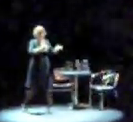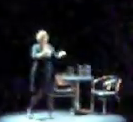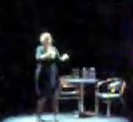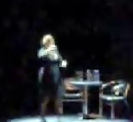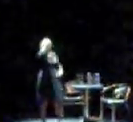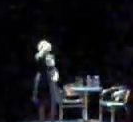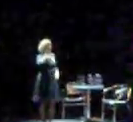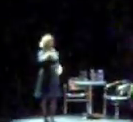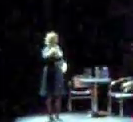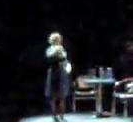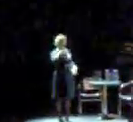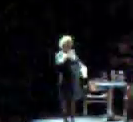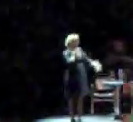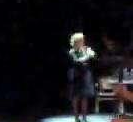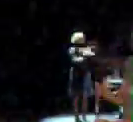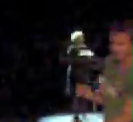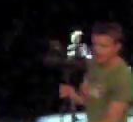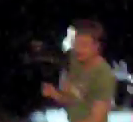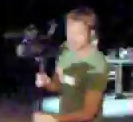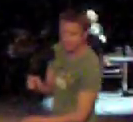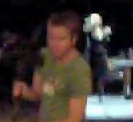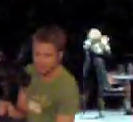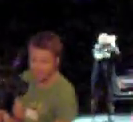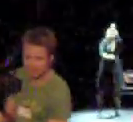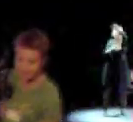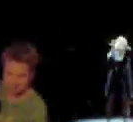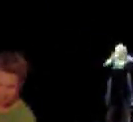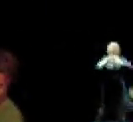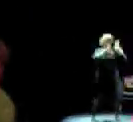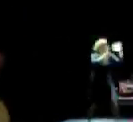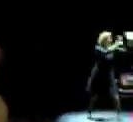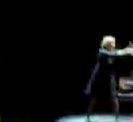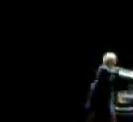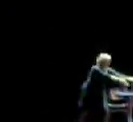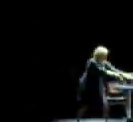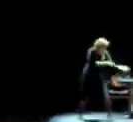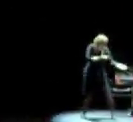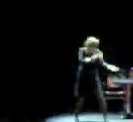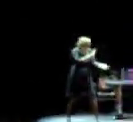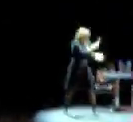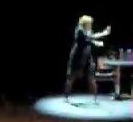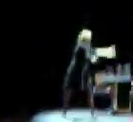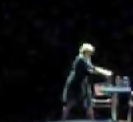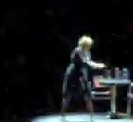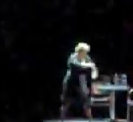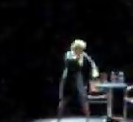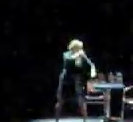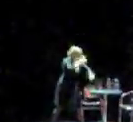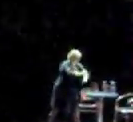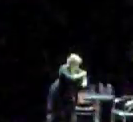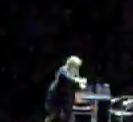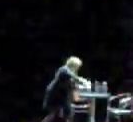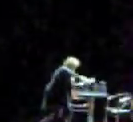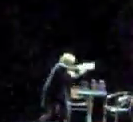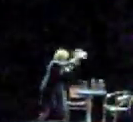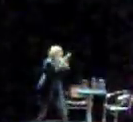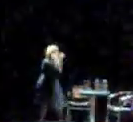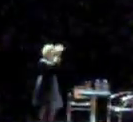Man or woman, climber of mountain, pull the next hand over the last jagged rock to become